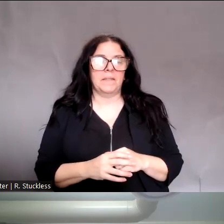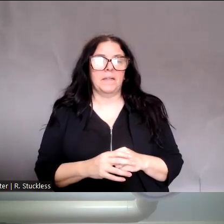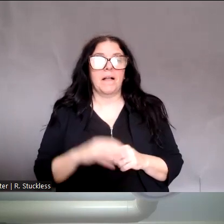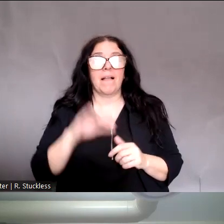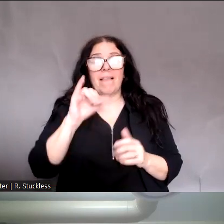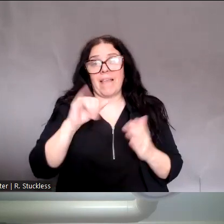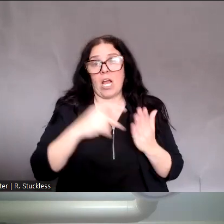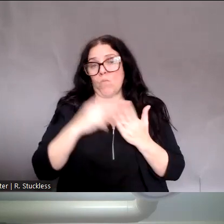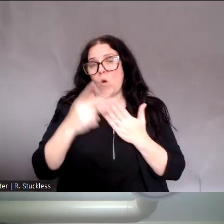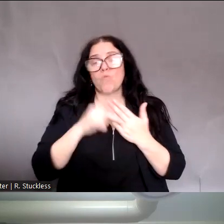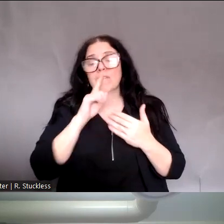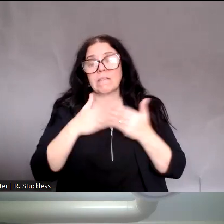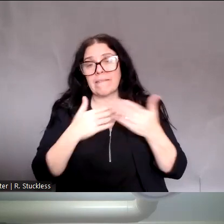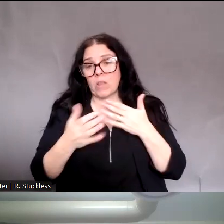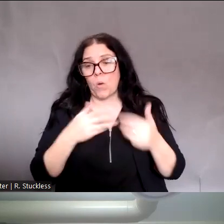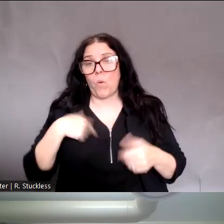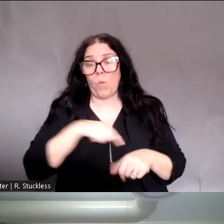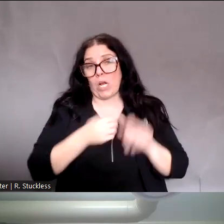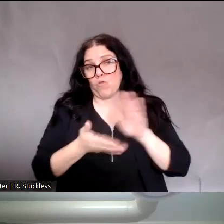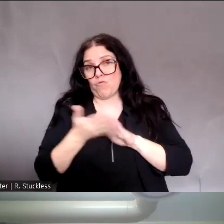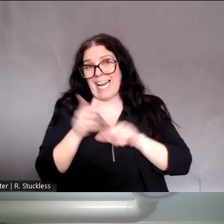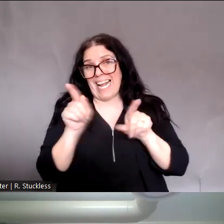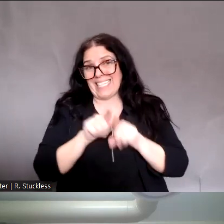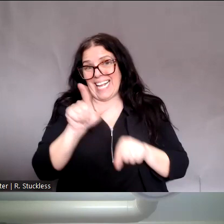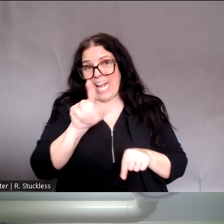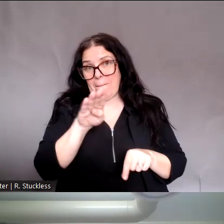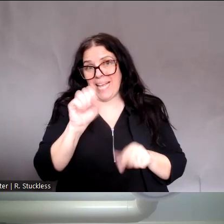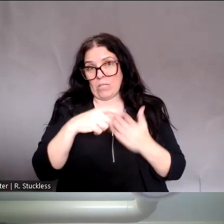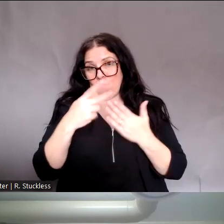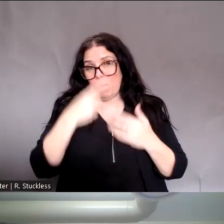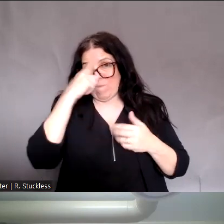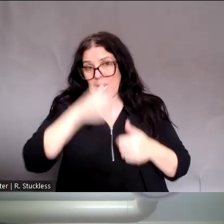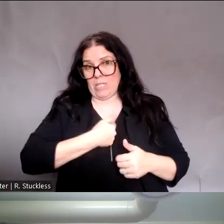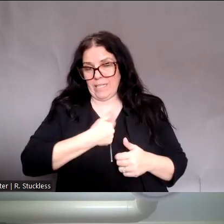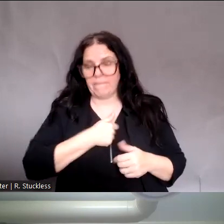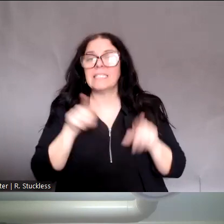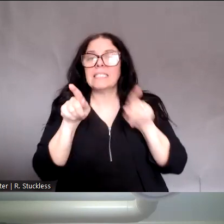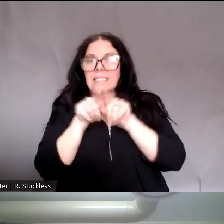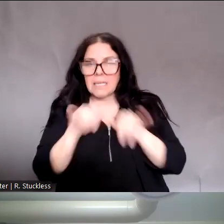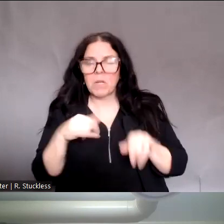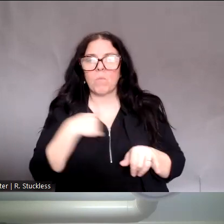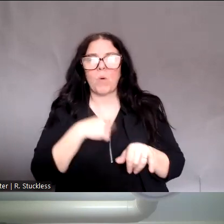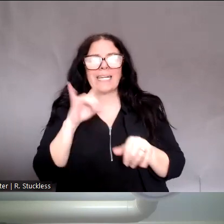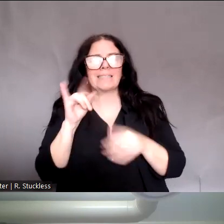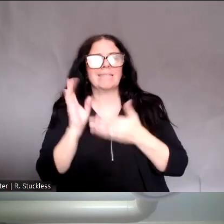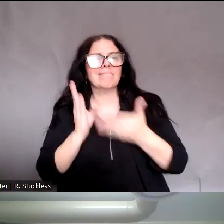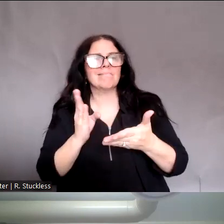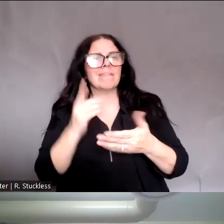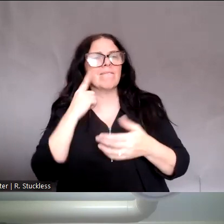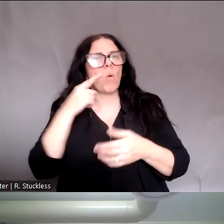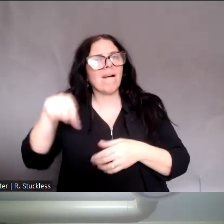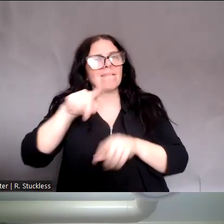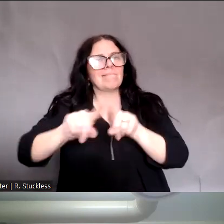even though we were running it as an LBS program for ourselves, we were also taking it out to a variety of employment